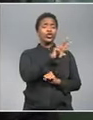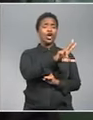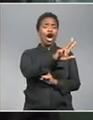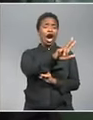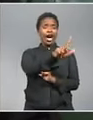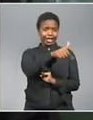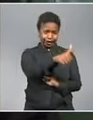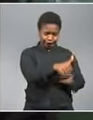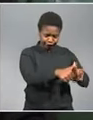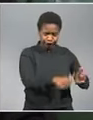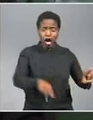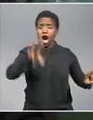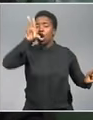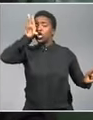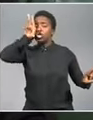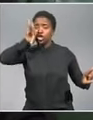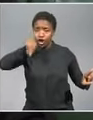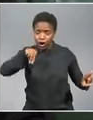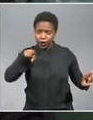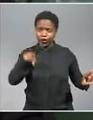286. The noes to the left,